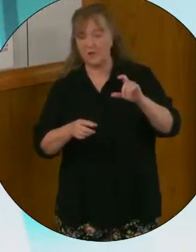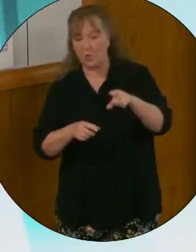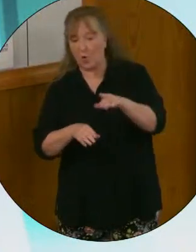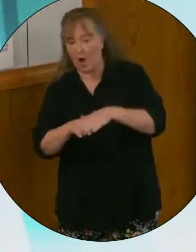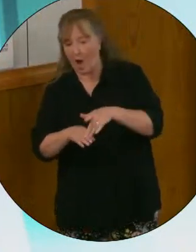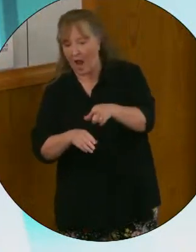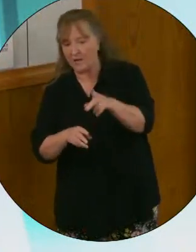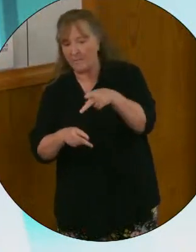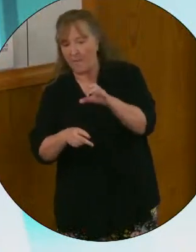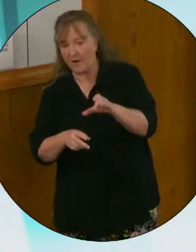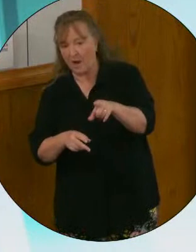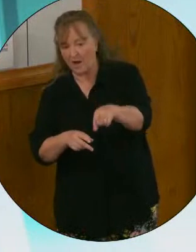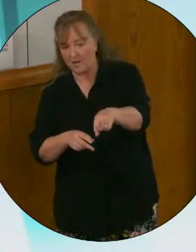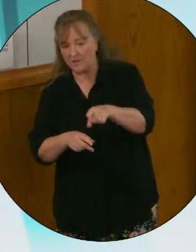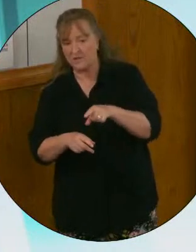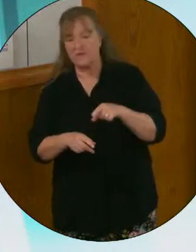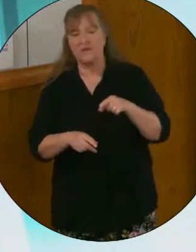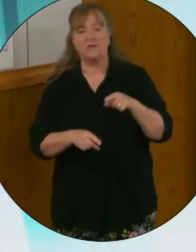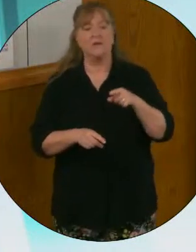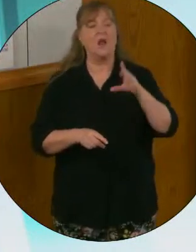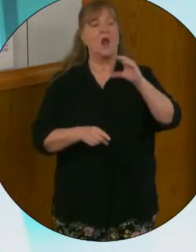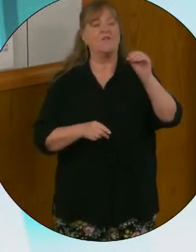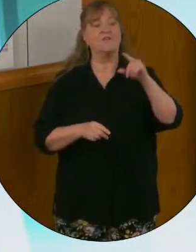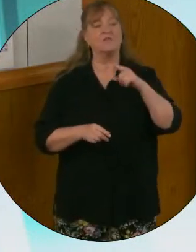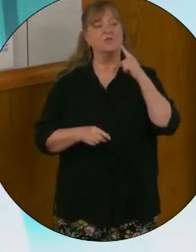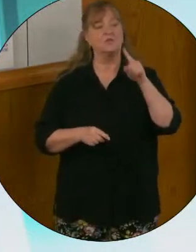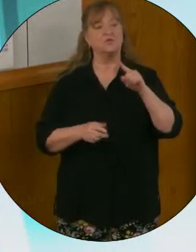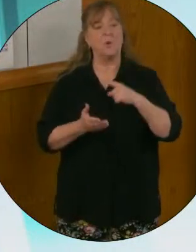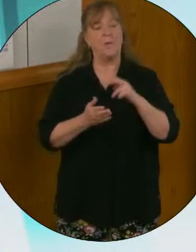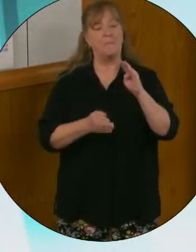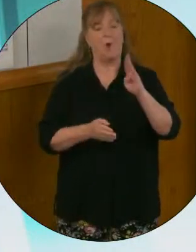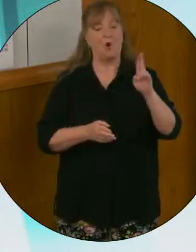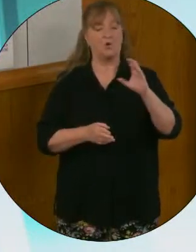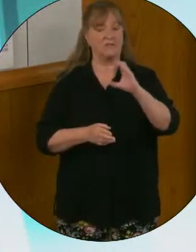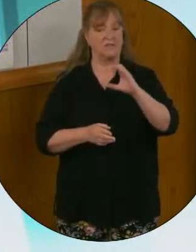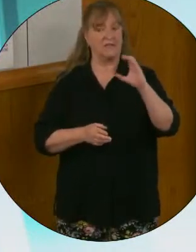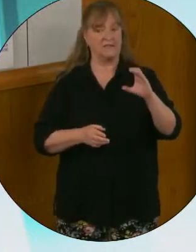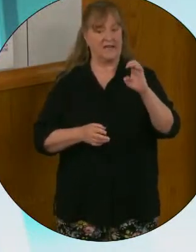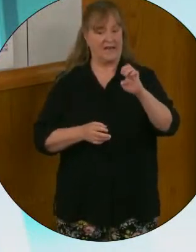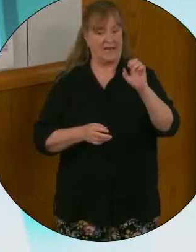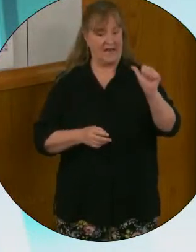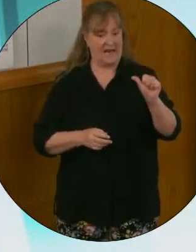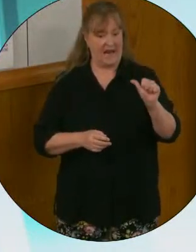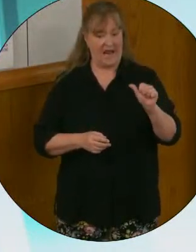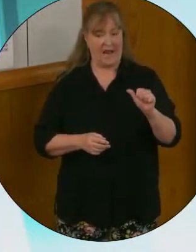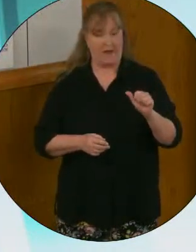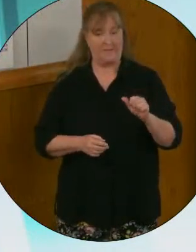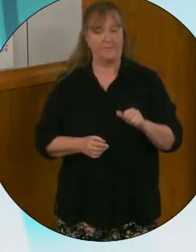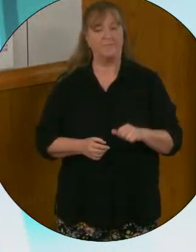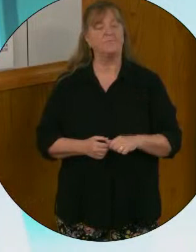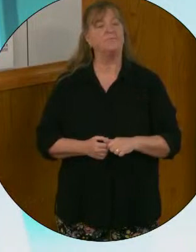the honor of being vice president of your largest bargaining unit, CCEA.